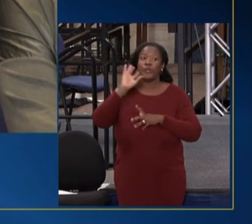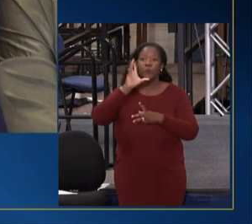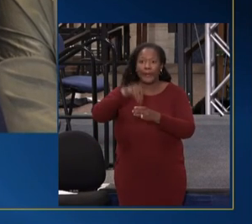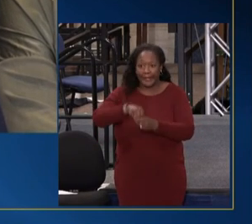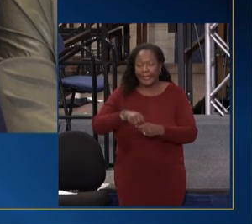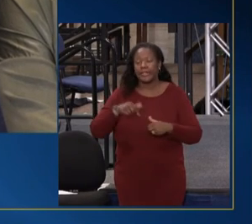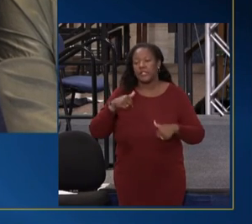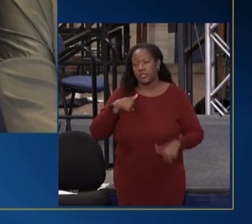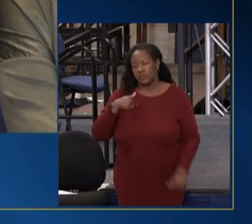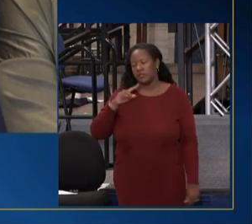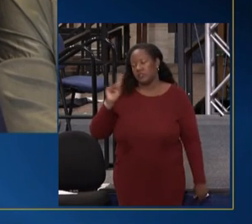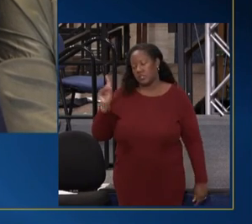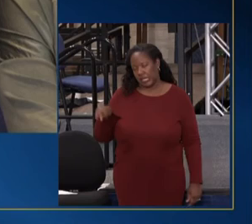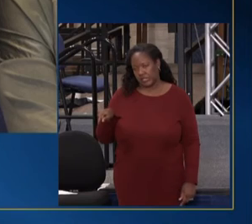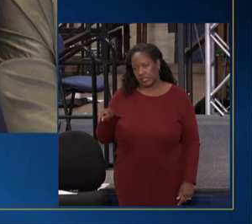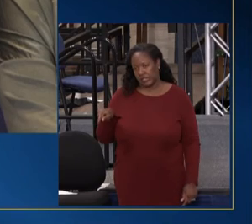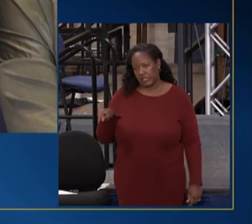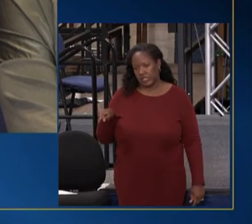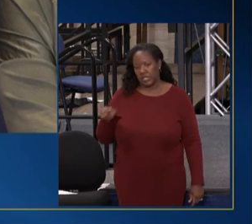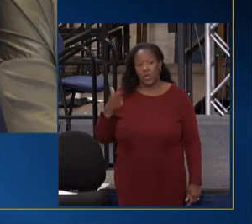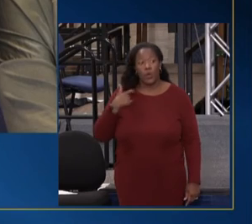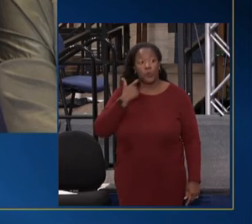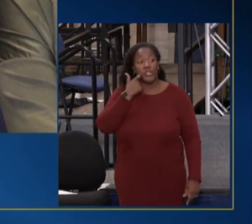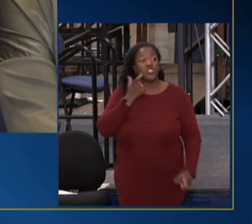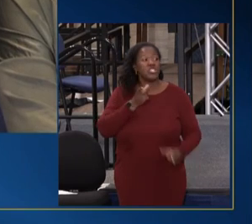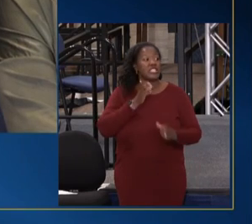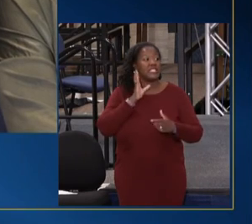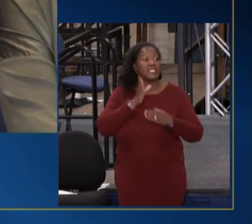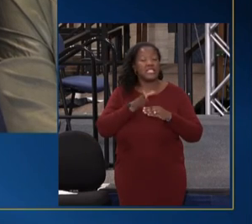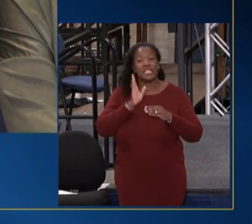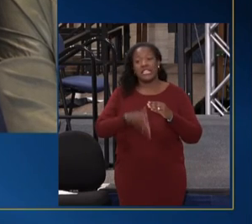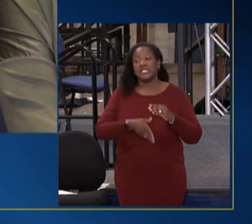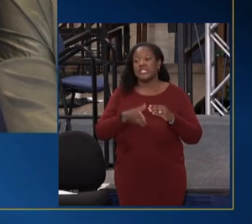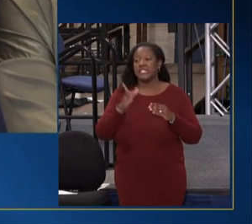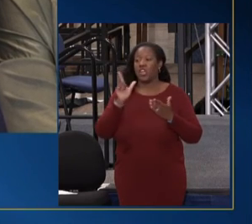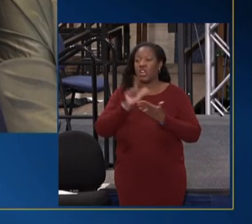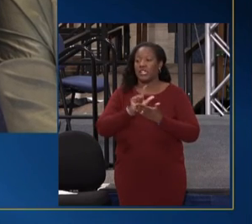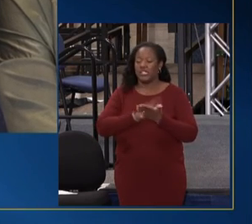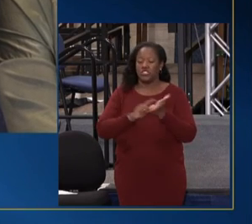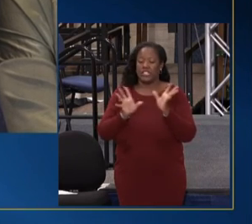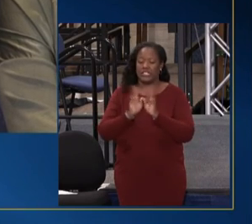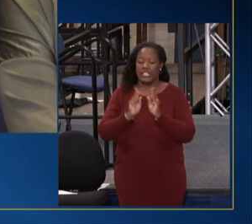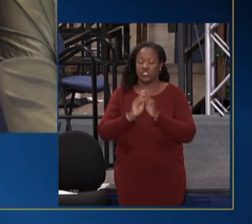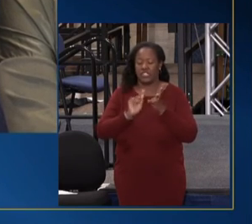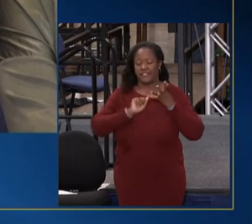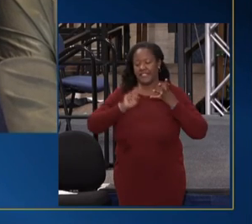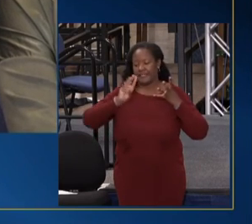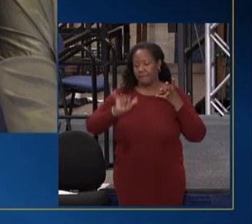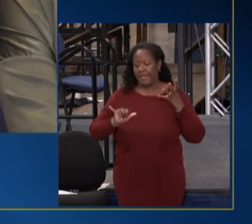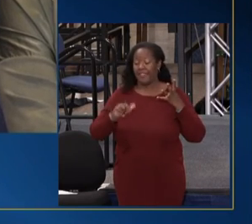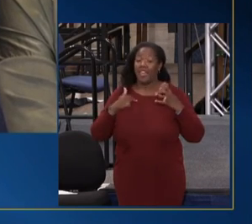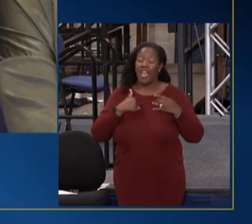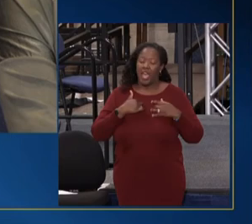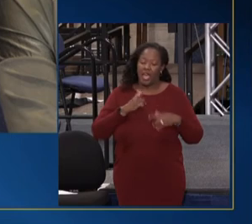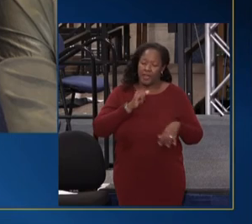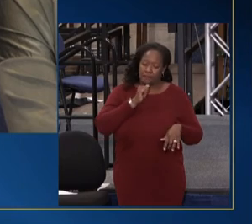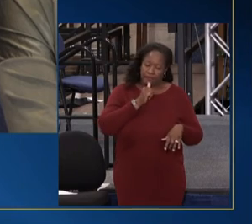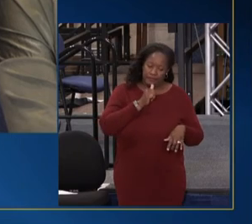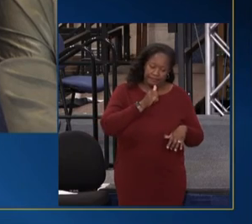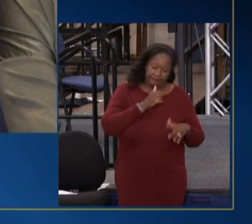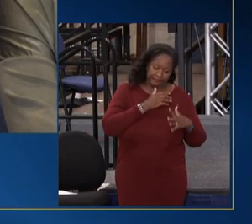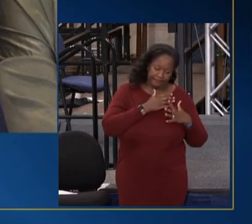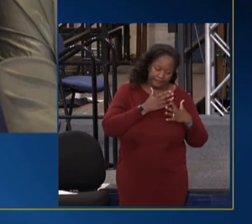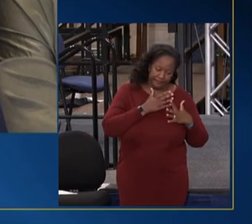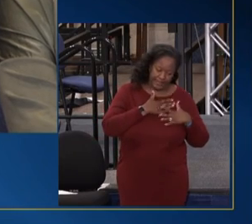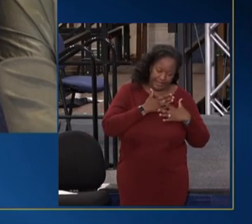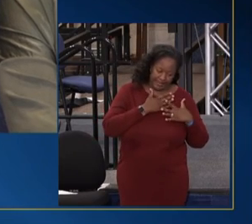state. And so we just ended our legislative session at the end of May, and I'm disheartened to say, but I'm also happy to say,